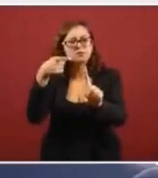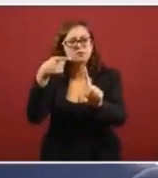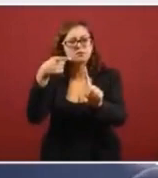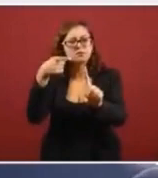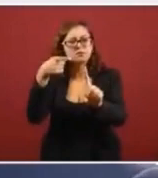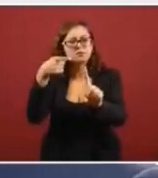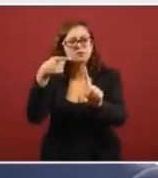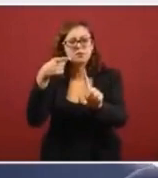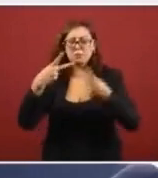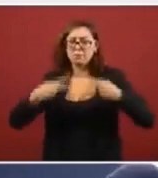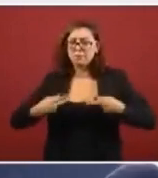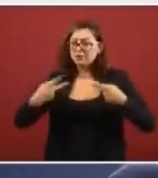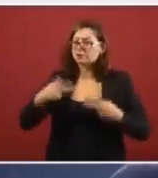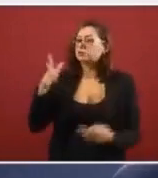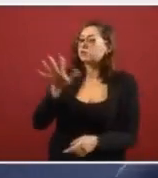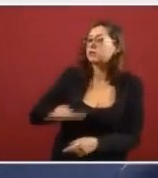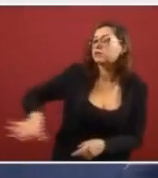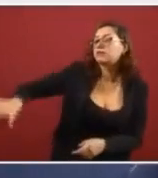of the people